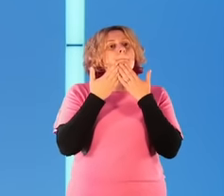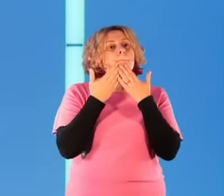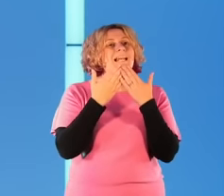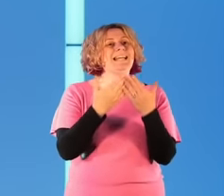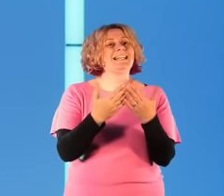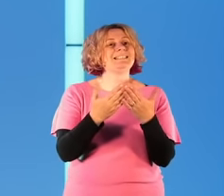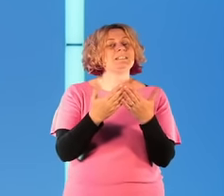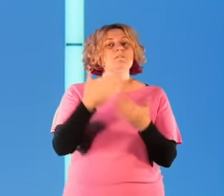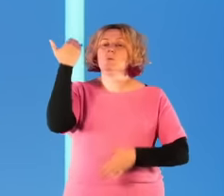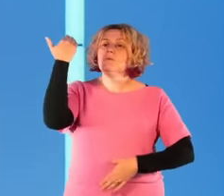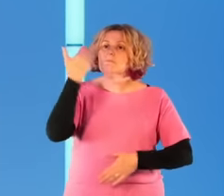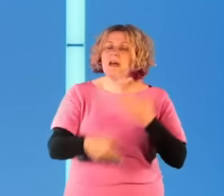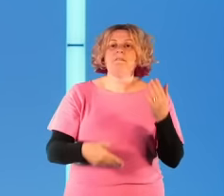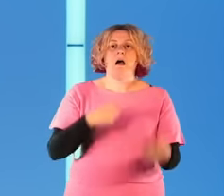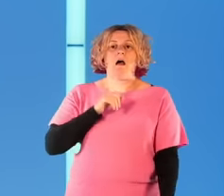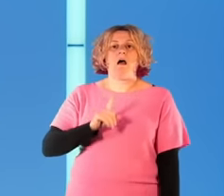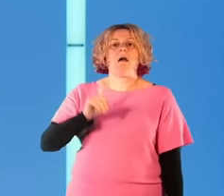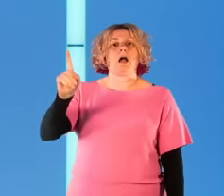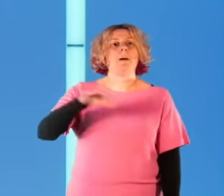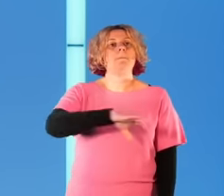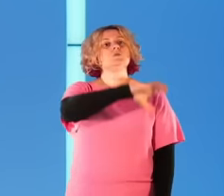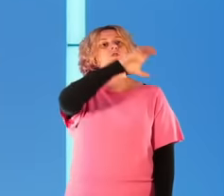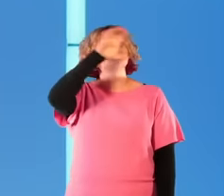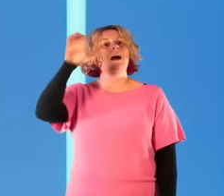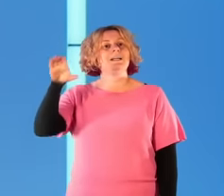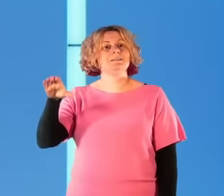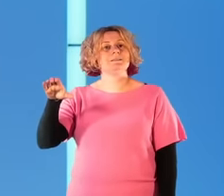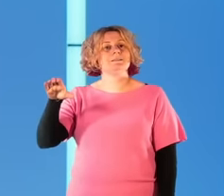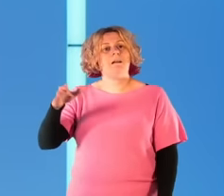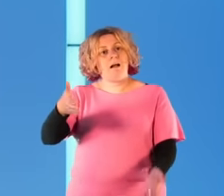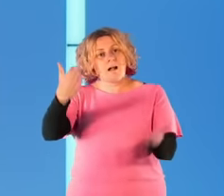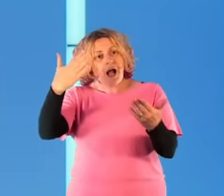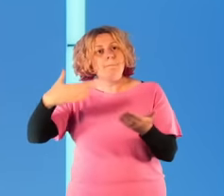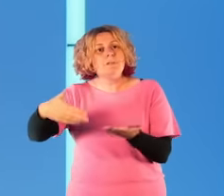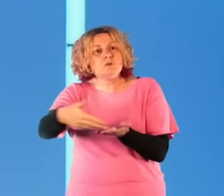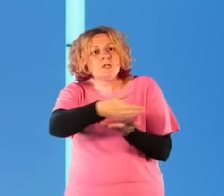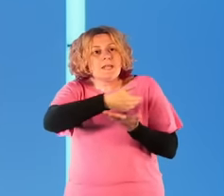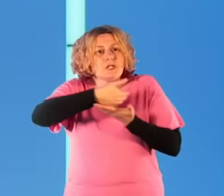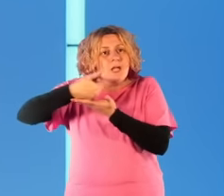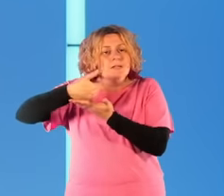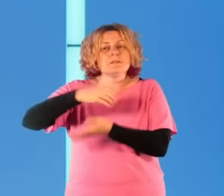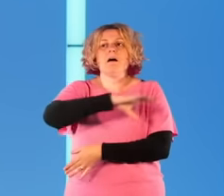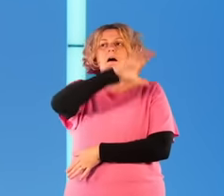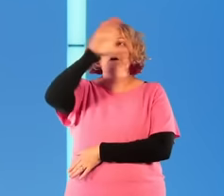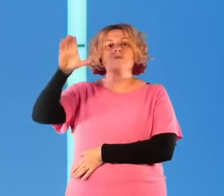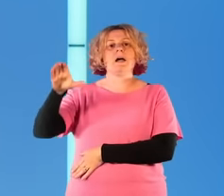if you never have, come to the shelter of Christ tonight.